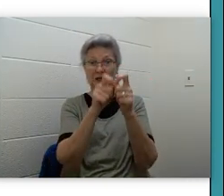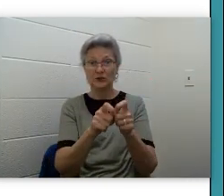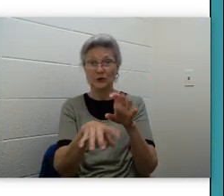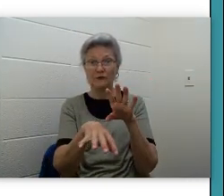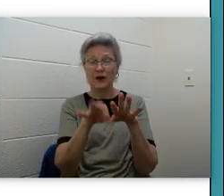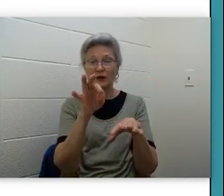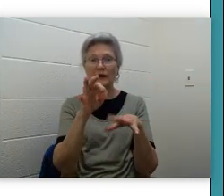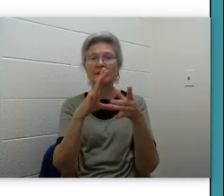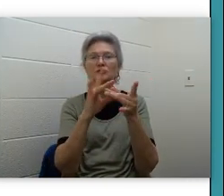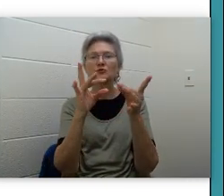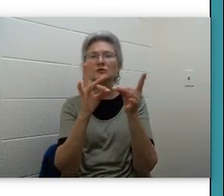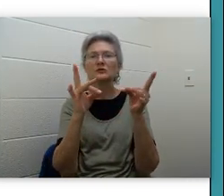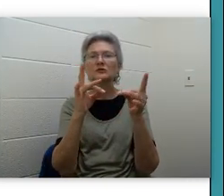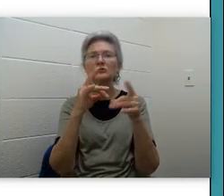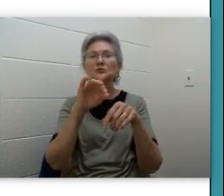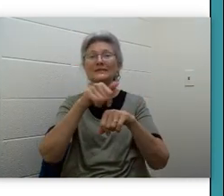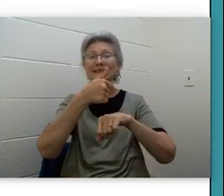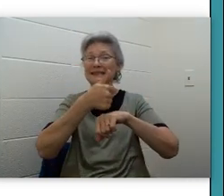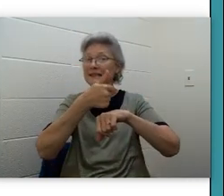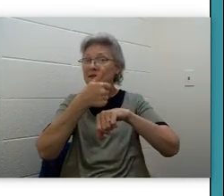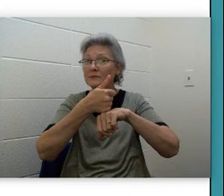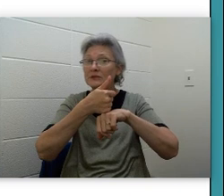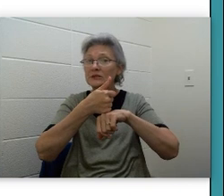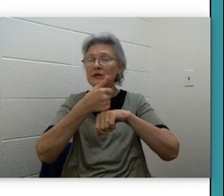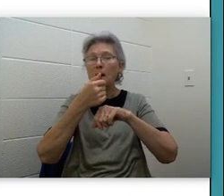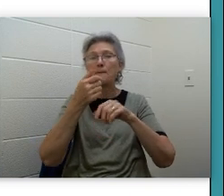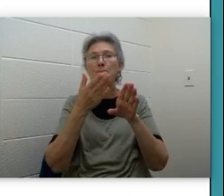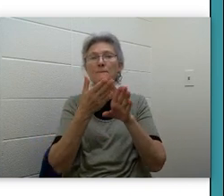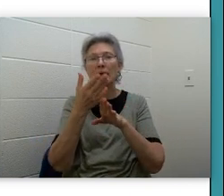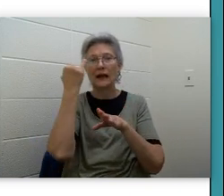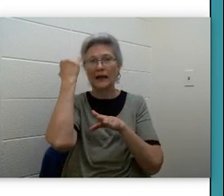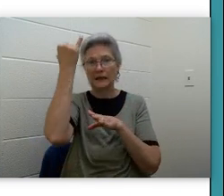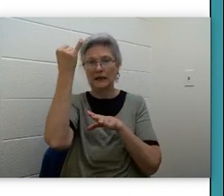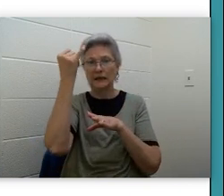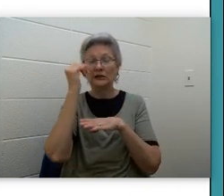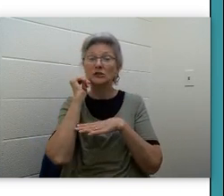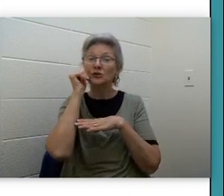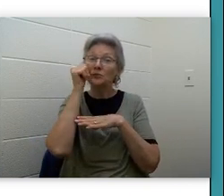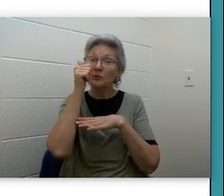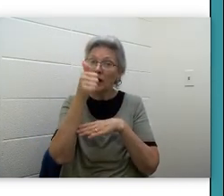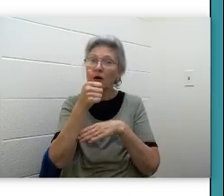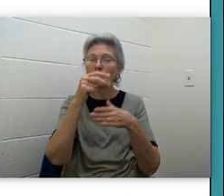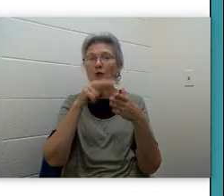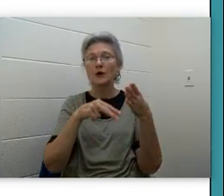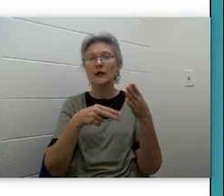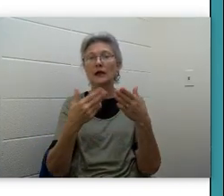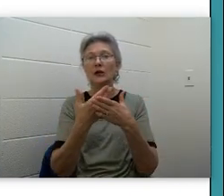in our text to form a main idea. Tomorrow, we will read a new fictional text.